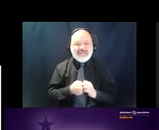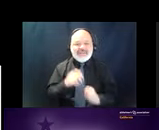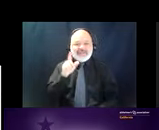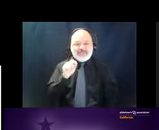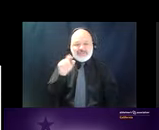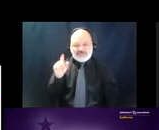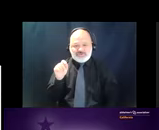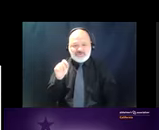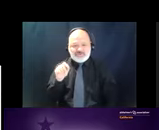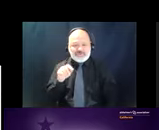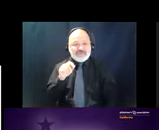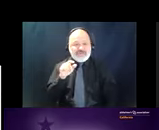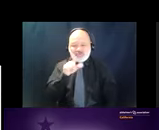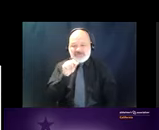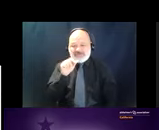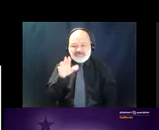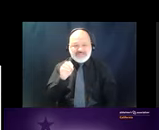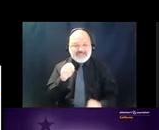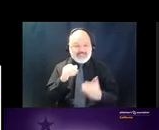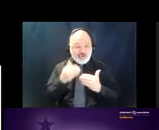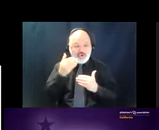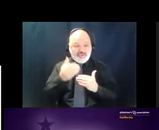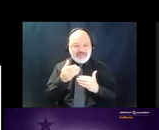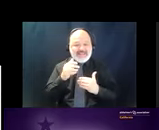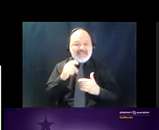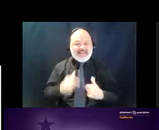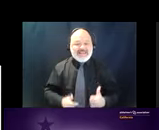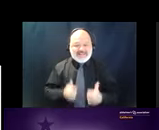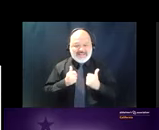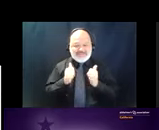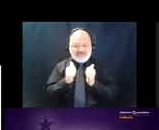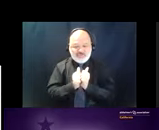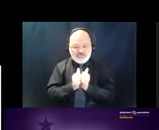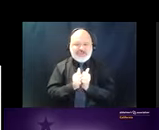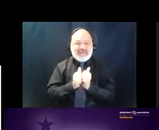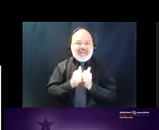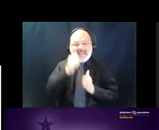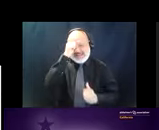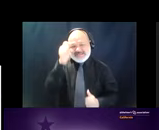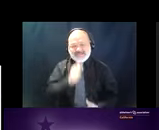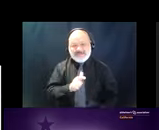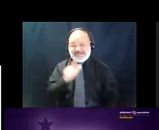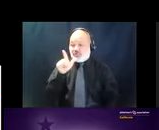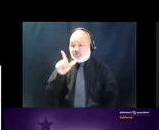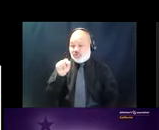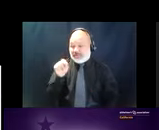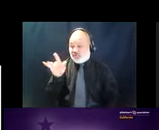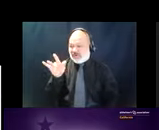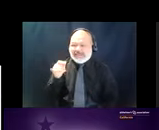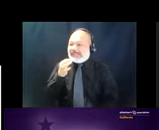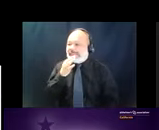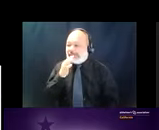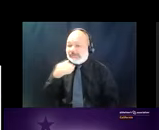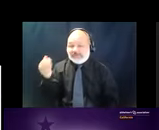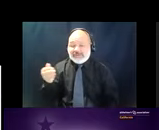people over the age of 65 and over are living with Alzheimer's. By the year 2025, which is in a few years,